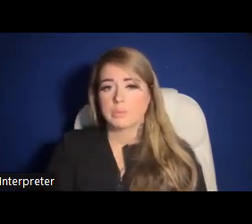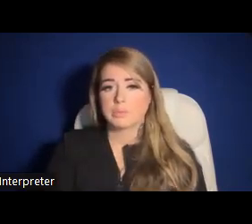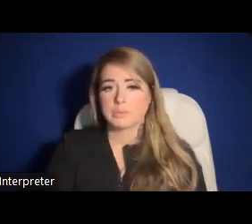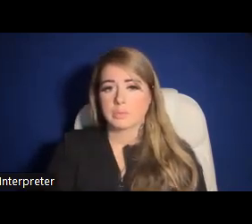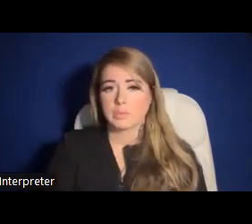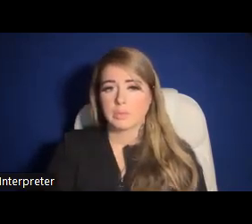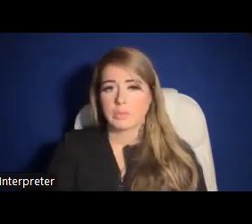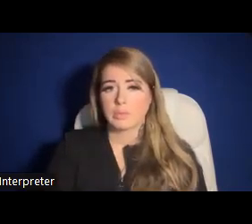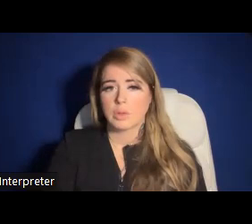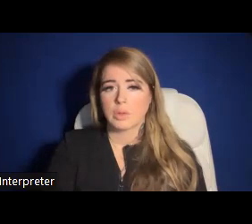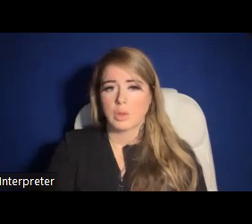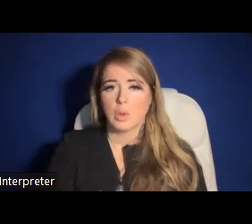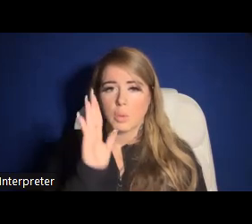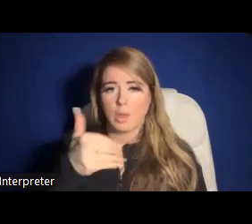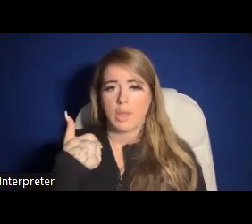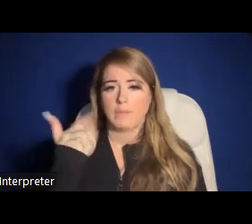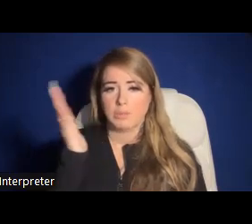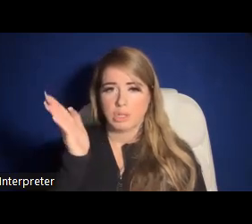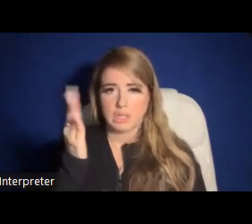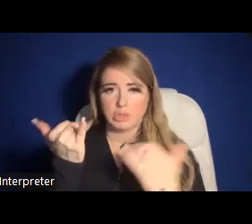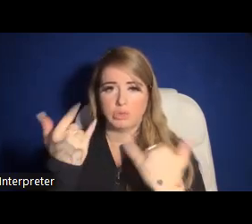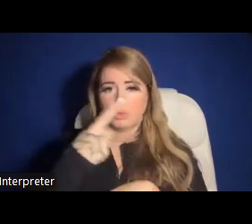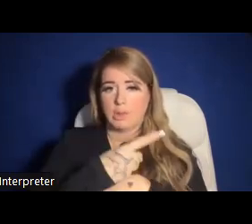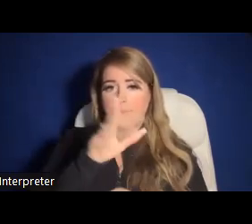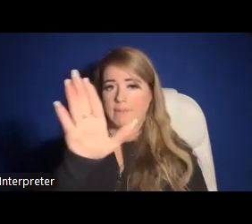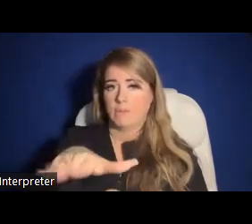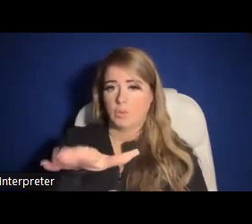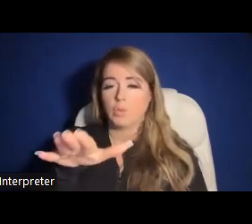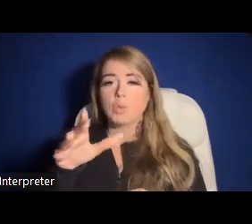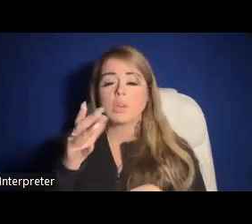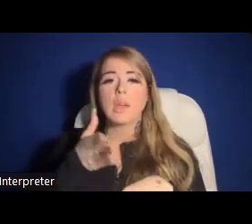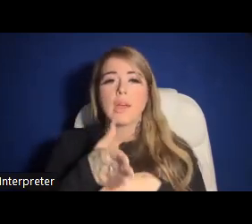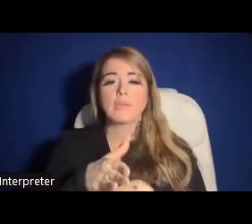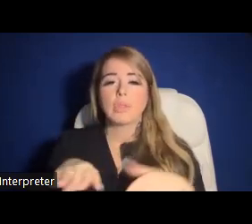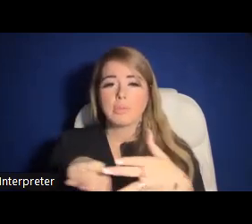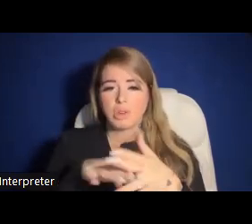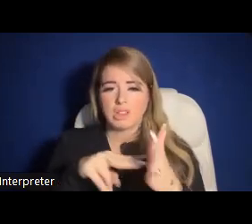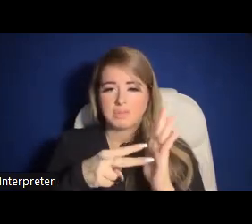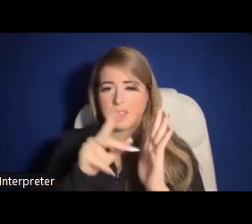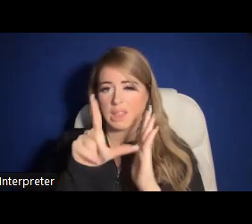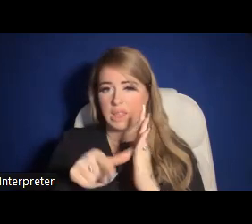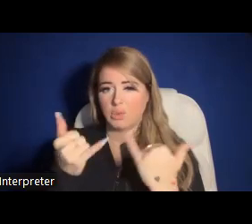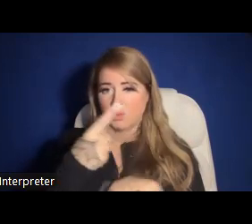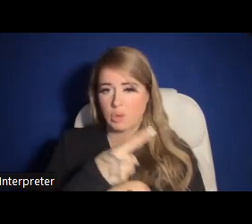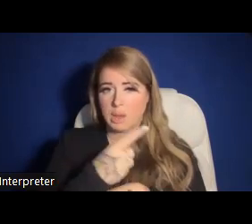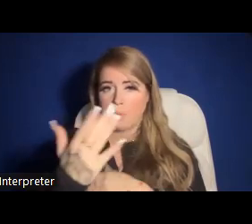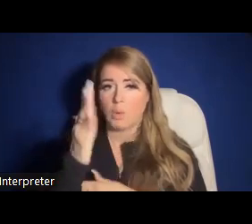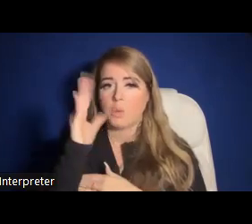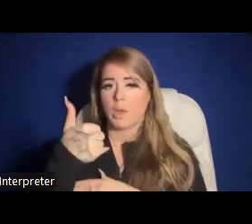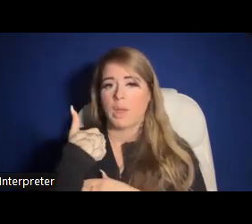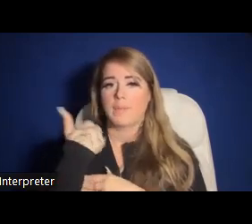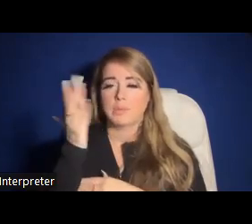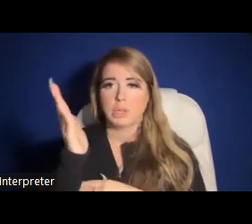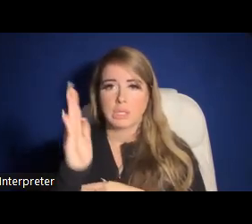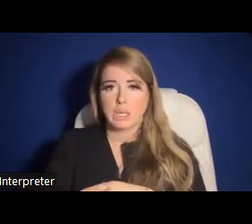have a presentation. So this afternoon, or not this afternoon, but after our break, so later this morning, we'll have a